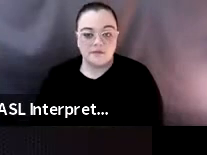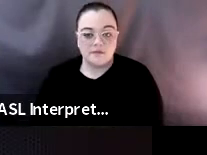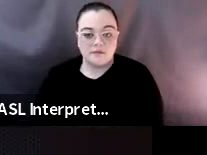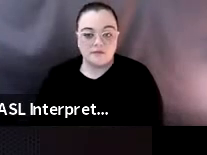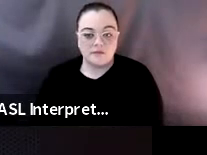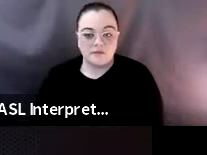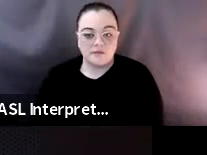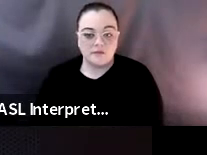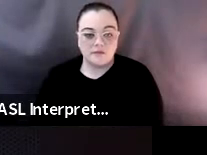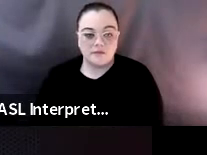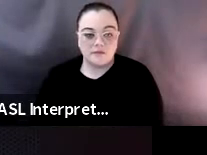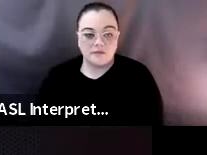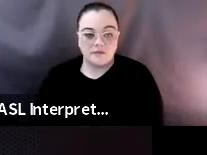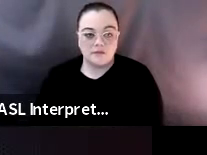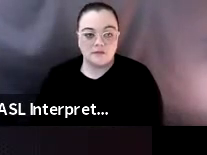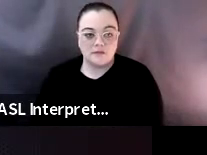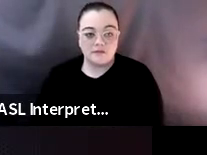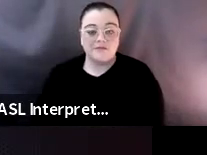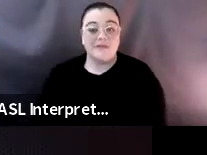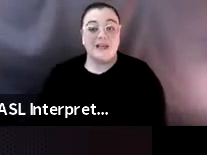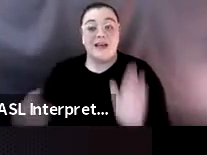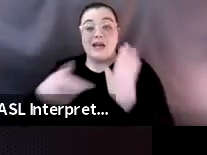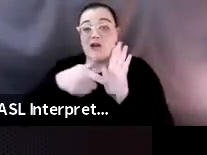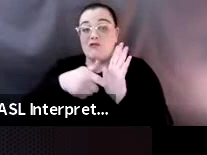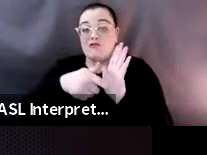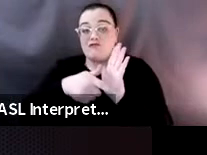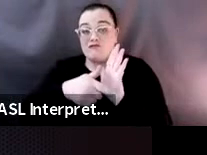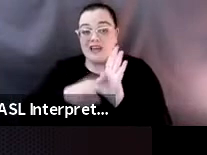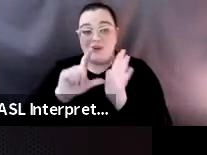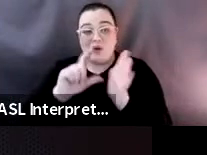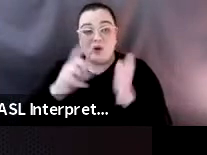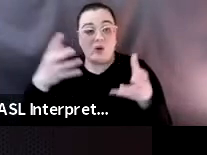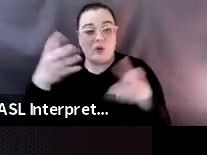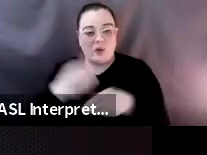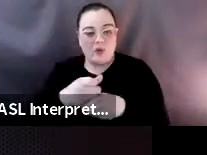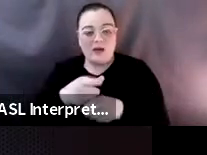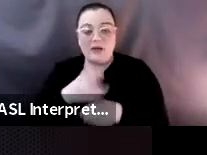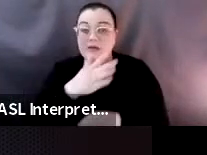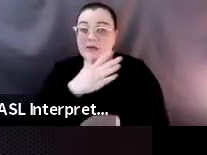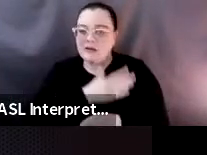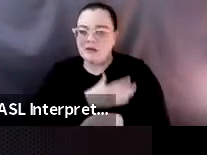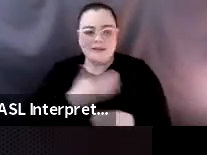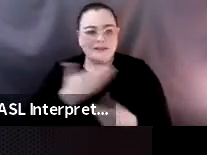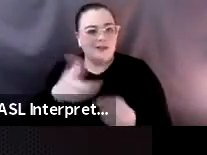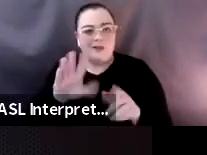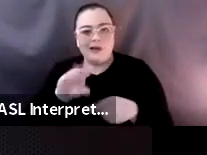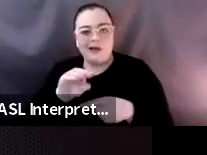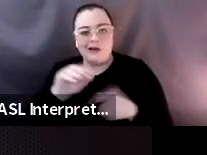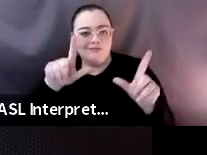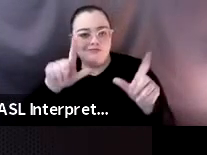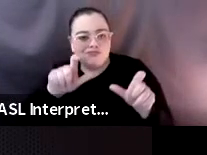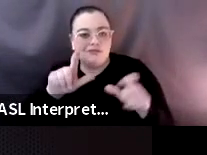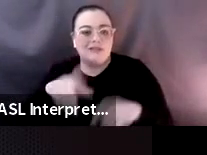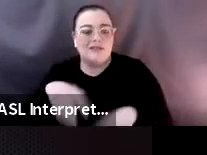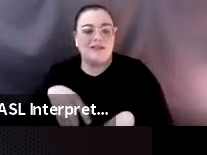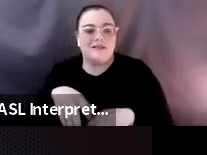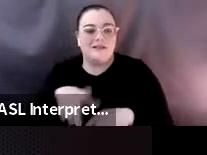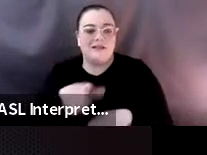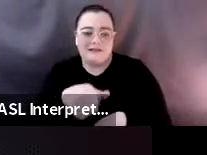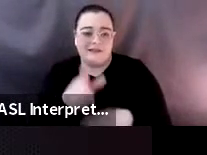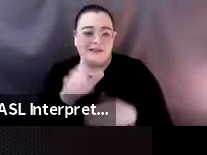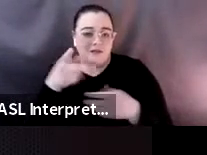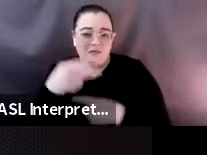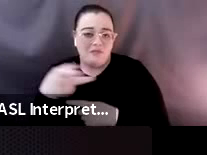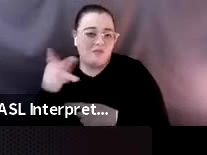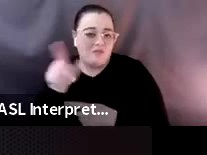Okay, so just to recap, feel free to take screenshots of, or take a photo with your camera